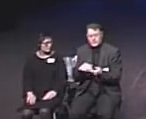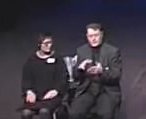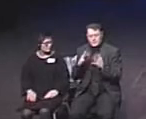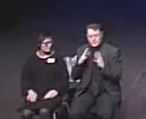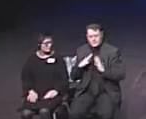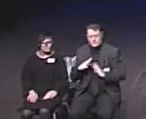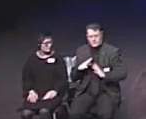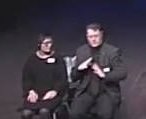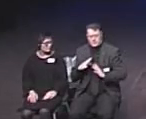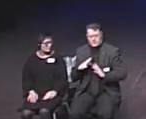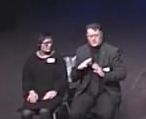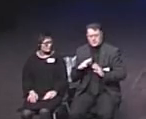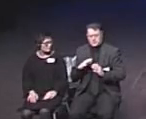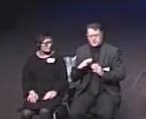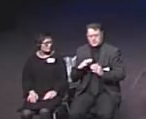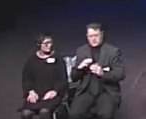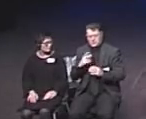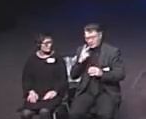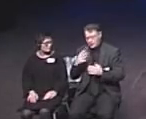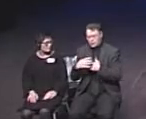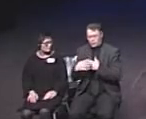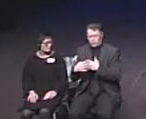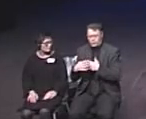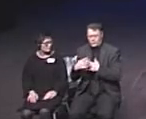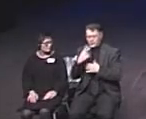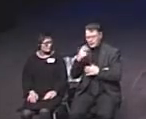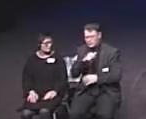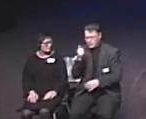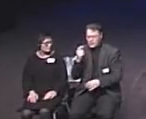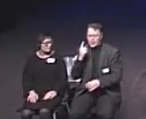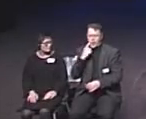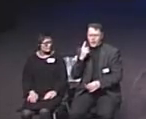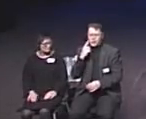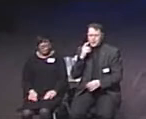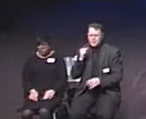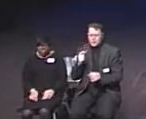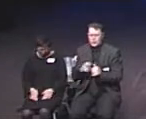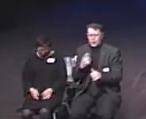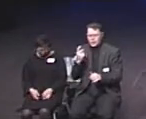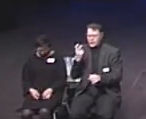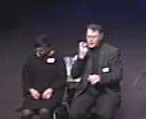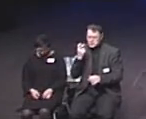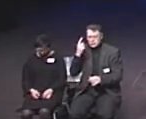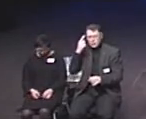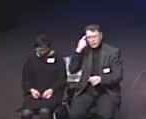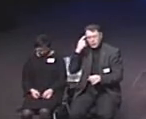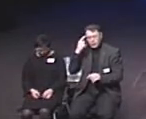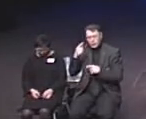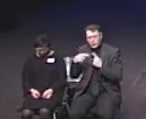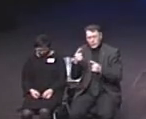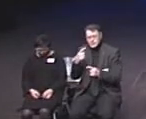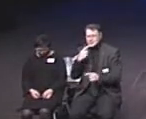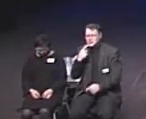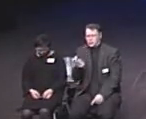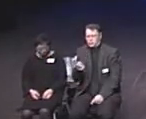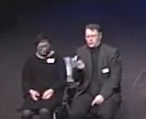disabilities to see the picture of a word, and you always have to start looking around in your head for what does it